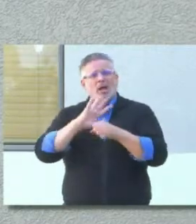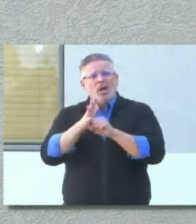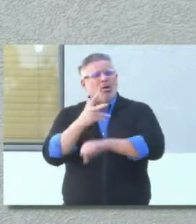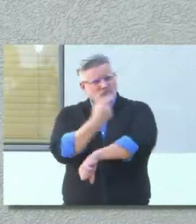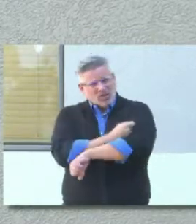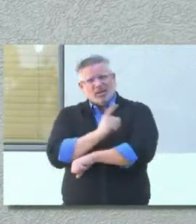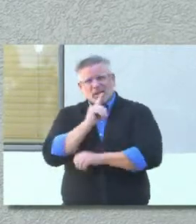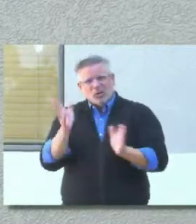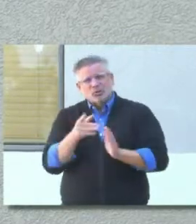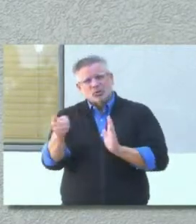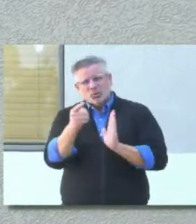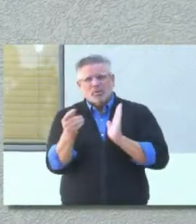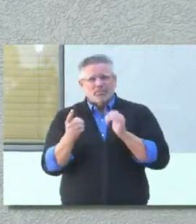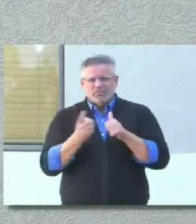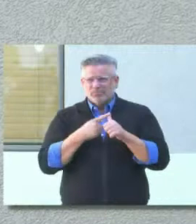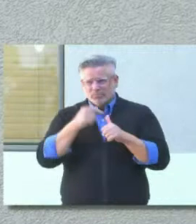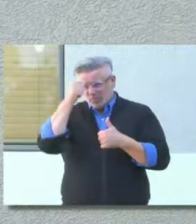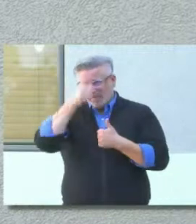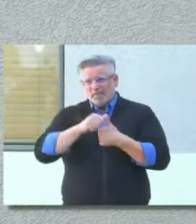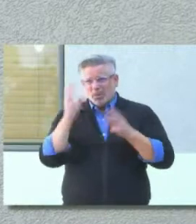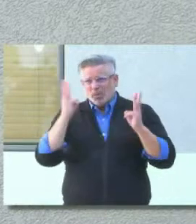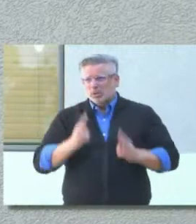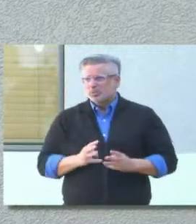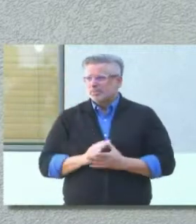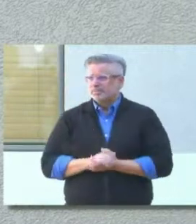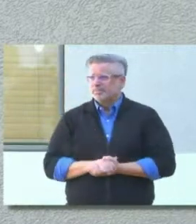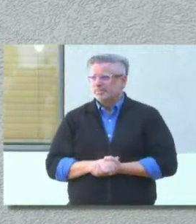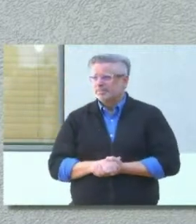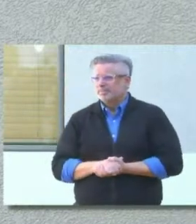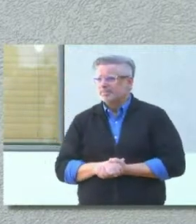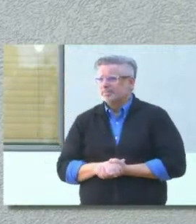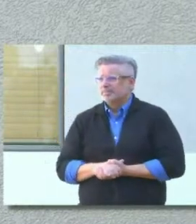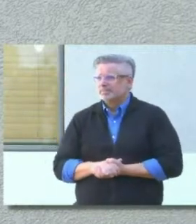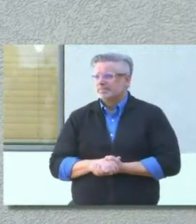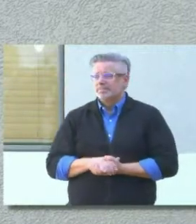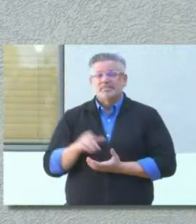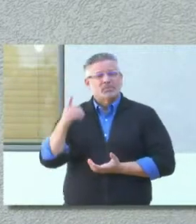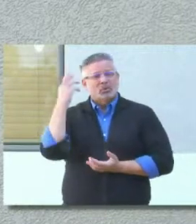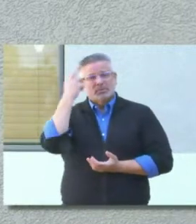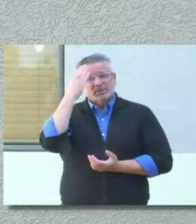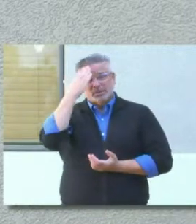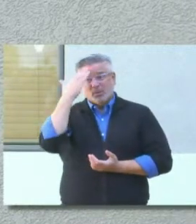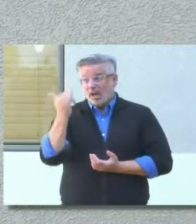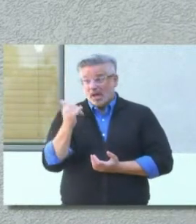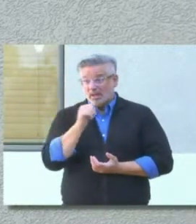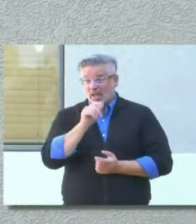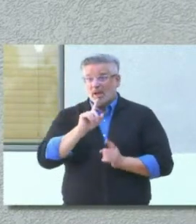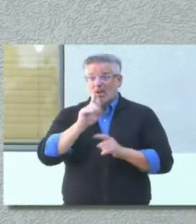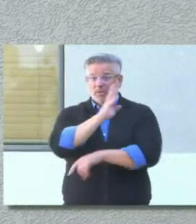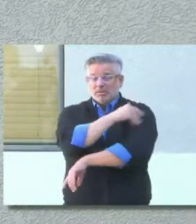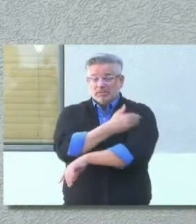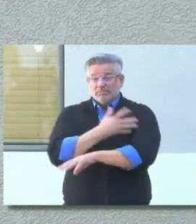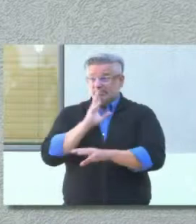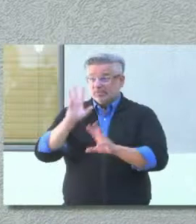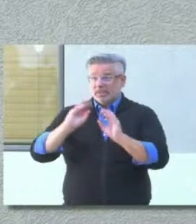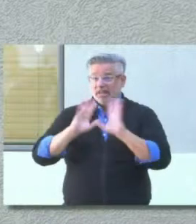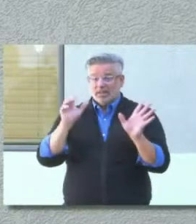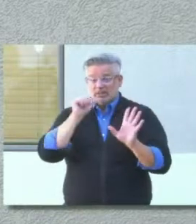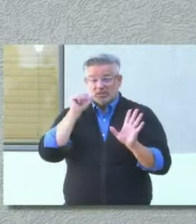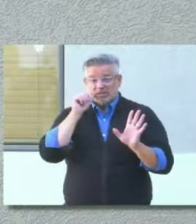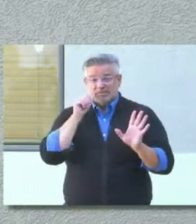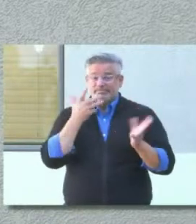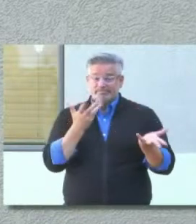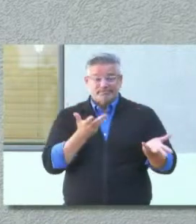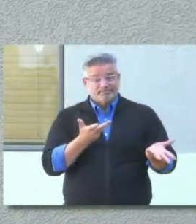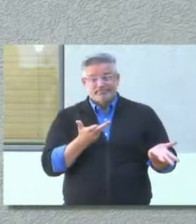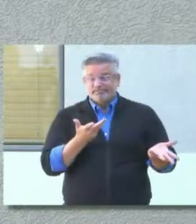to consider that as we move into the winter. So why didn't you go to the summit? Oh, I made that crystal clear yesterday. I wanted to